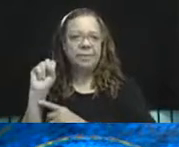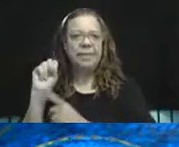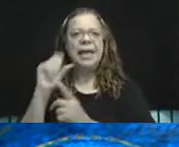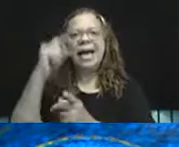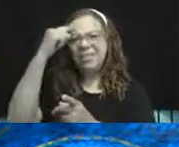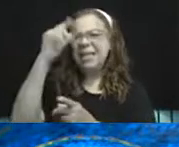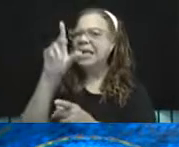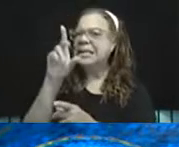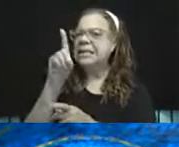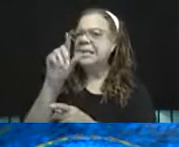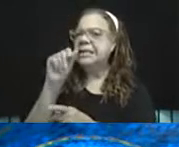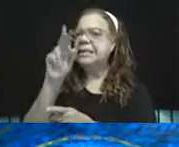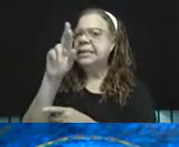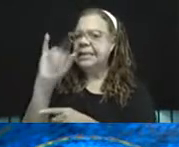Tyringham.